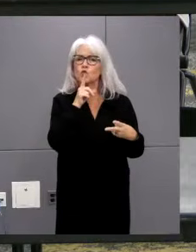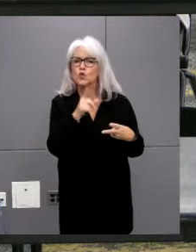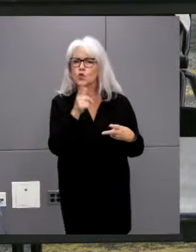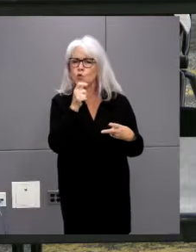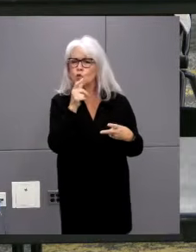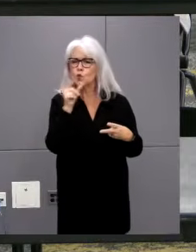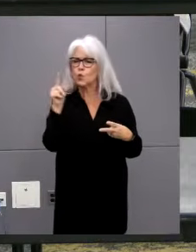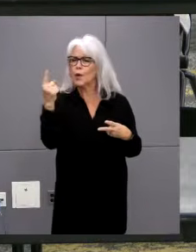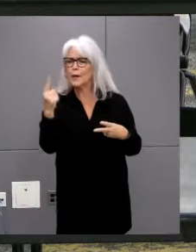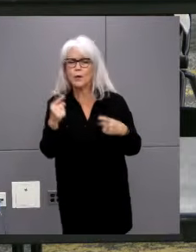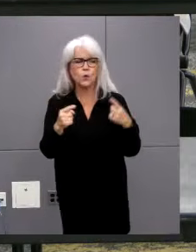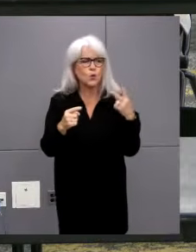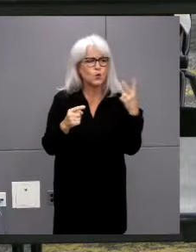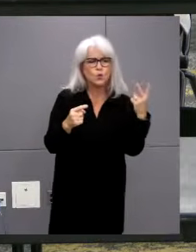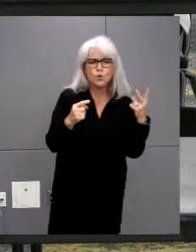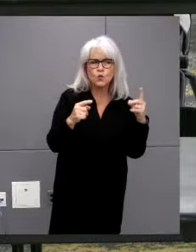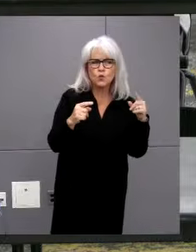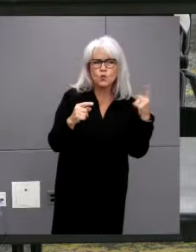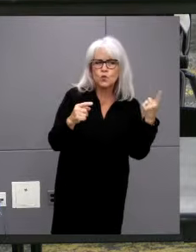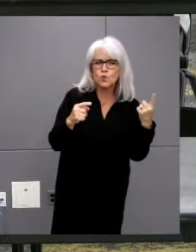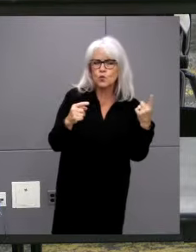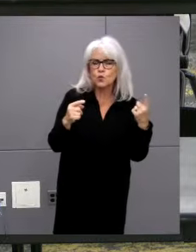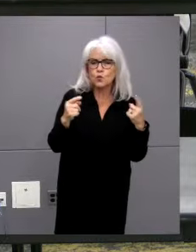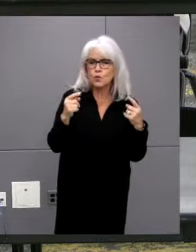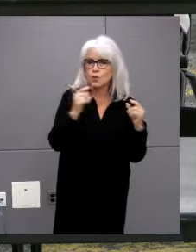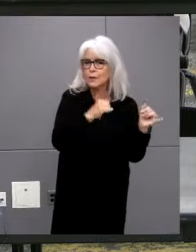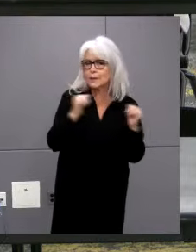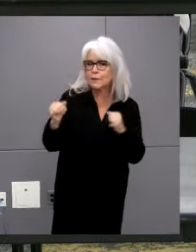two individuals who were